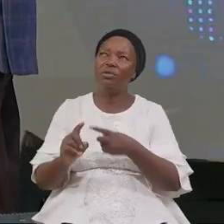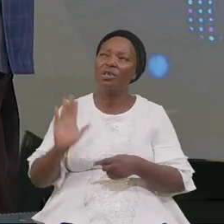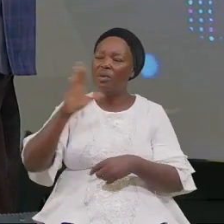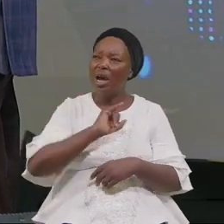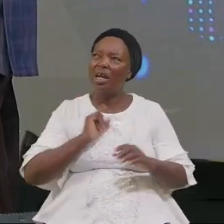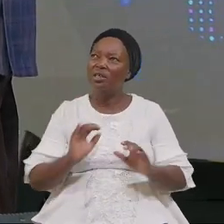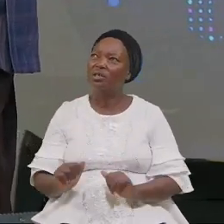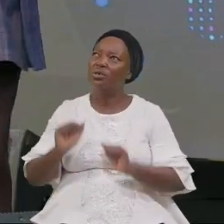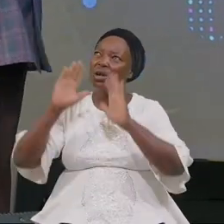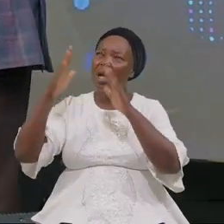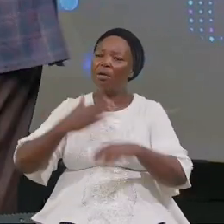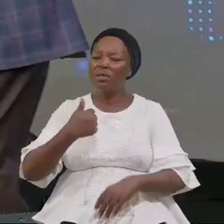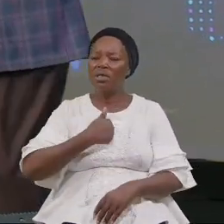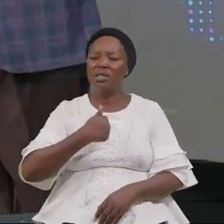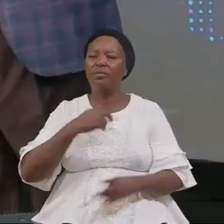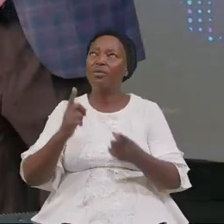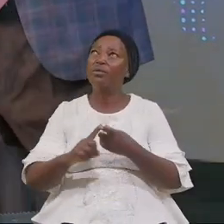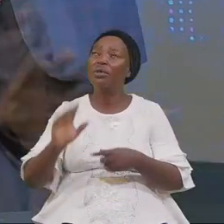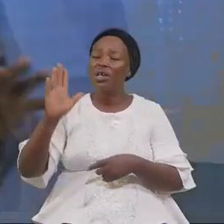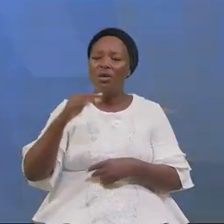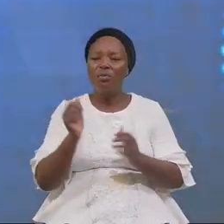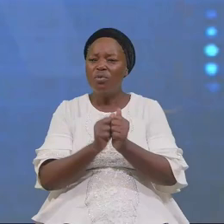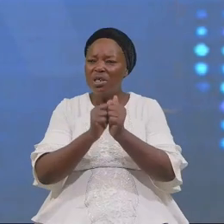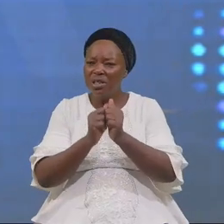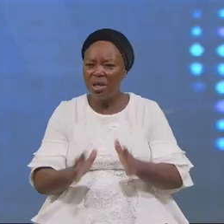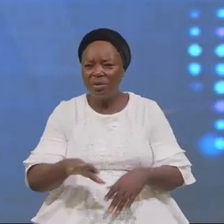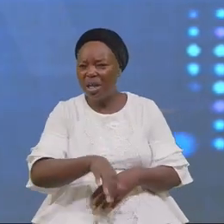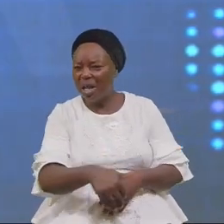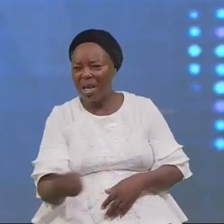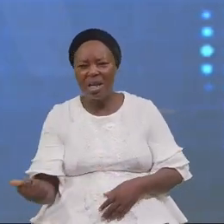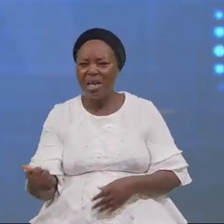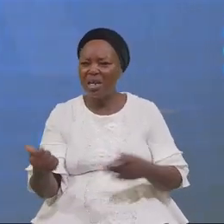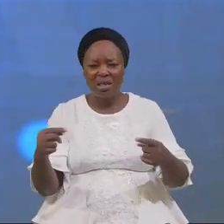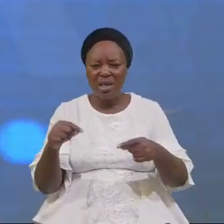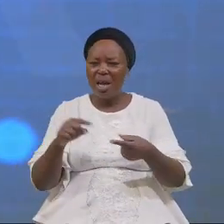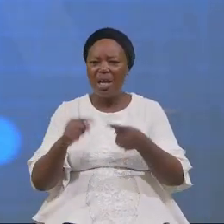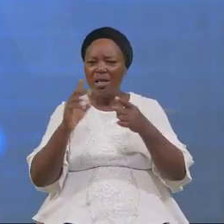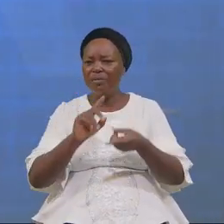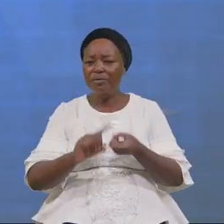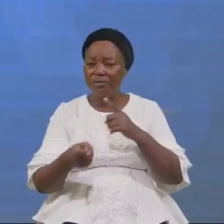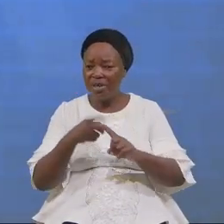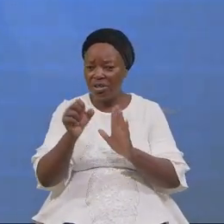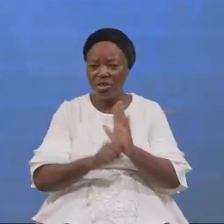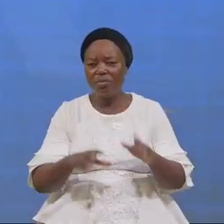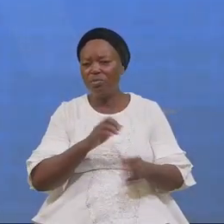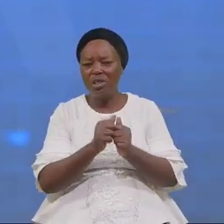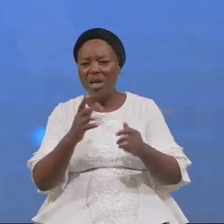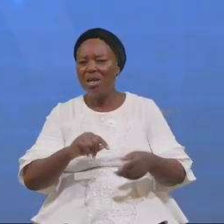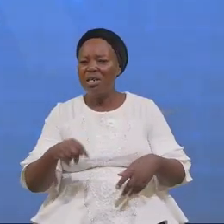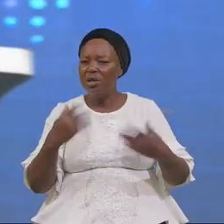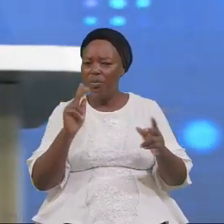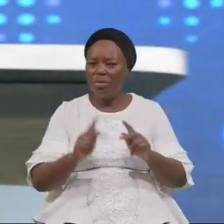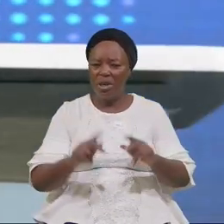surrender myself to him without any rival, without any limitation,